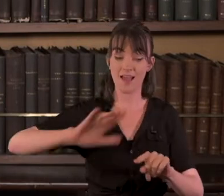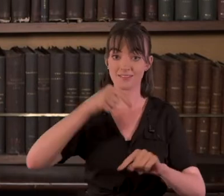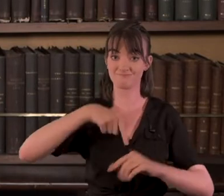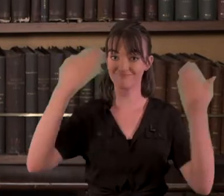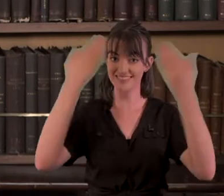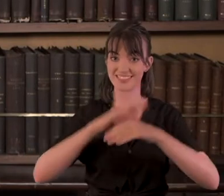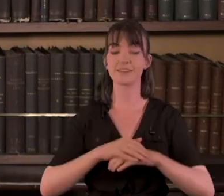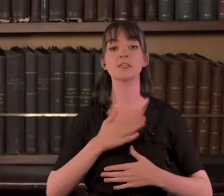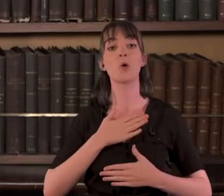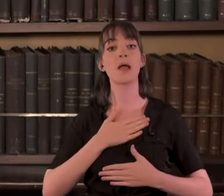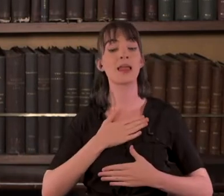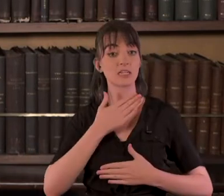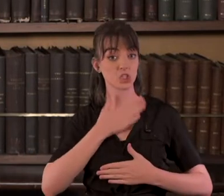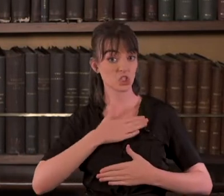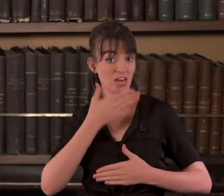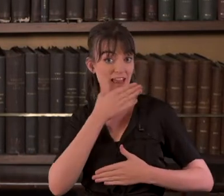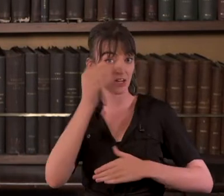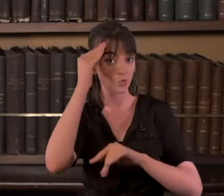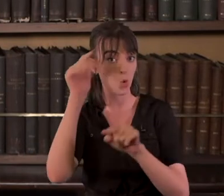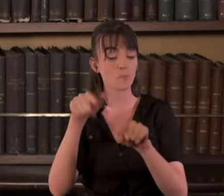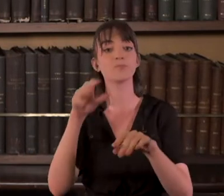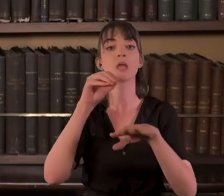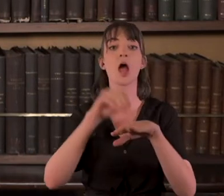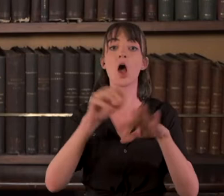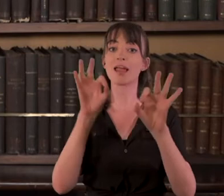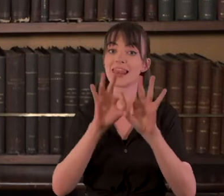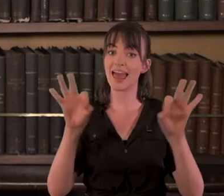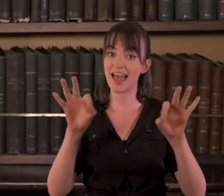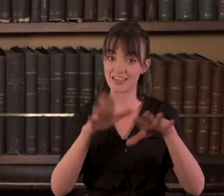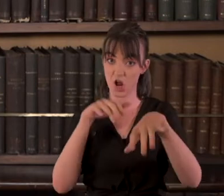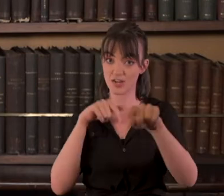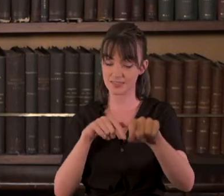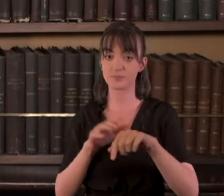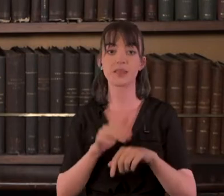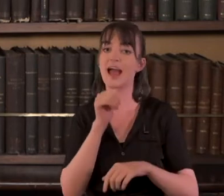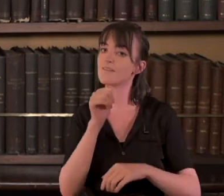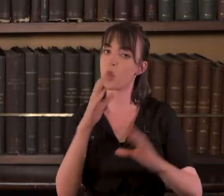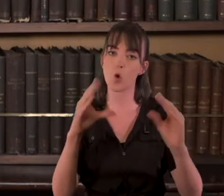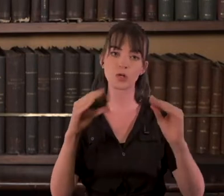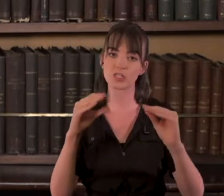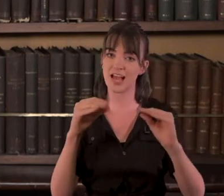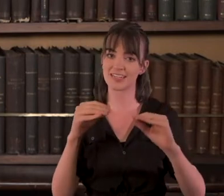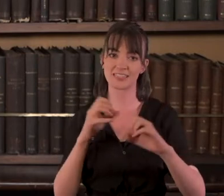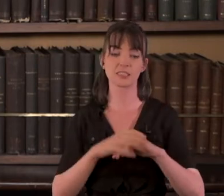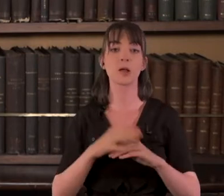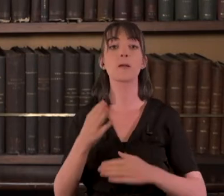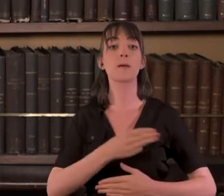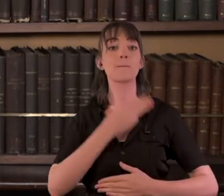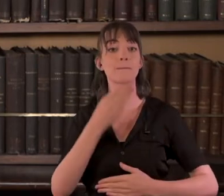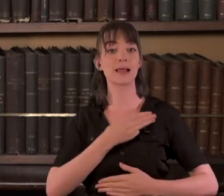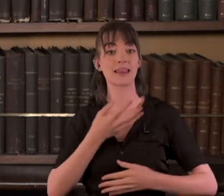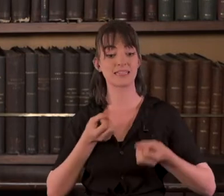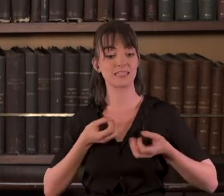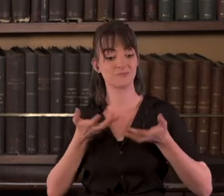I'd like to remind you all that our online audience, that there's no chat room facility. So please send through your